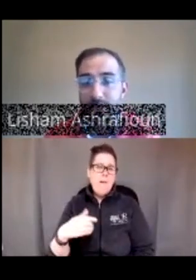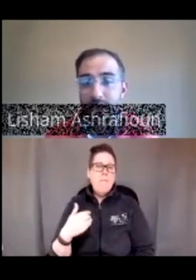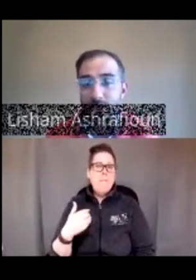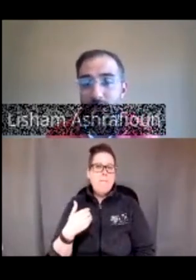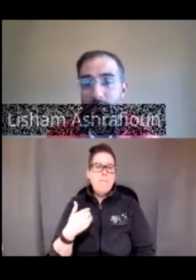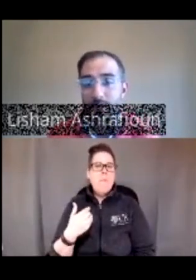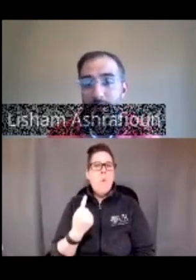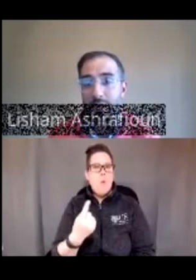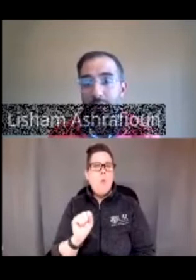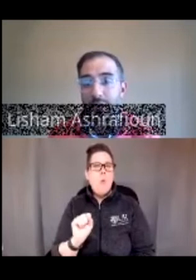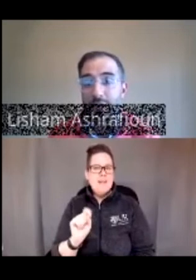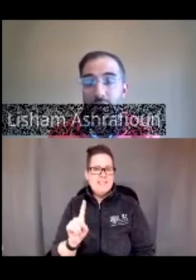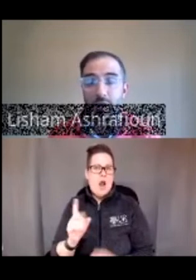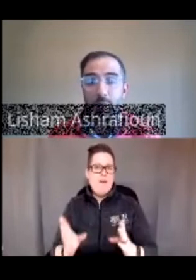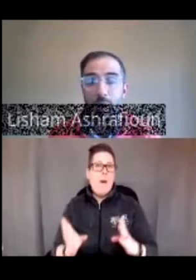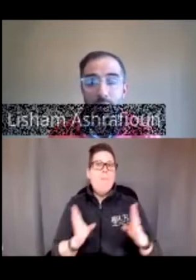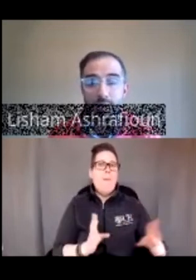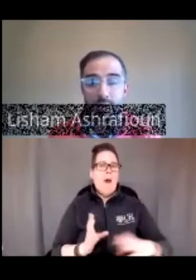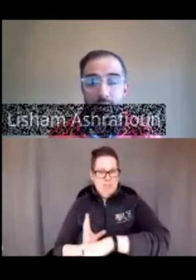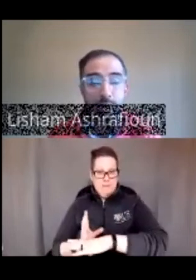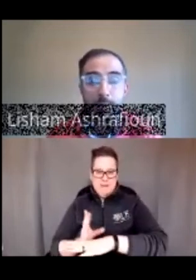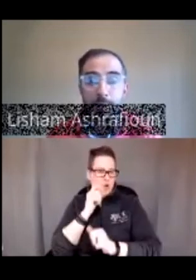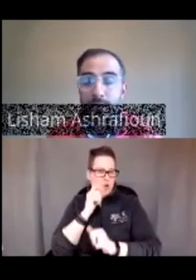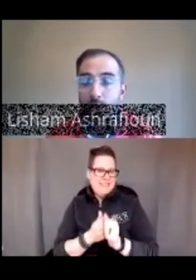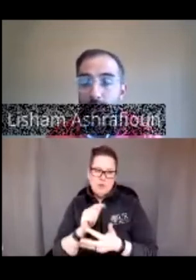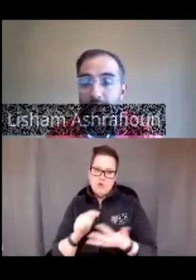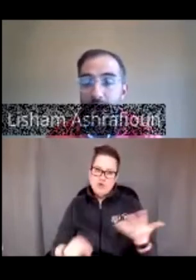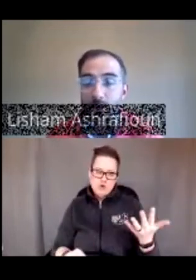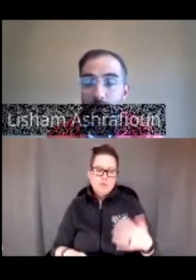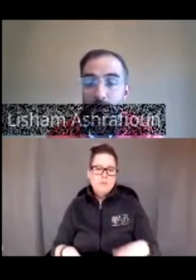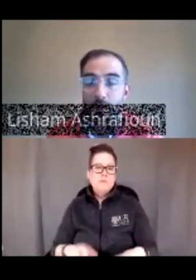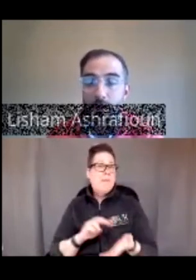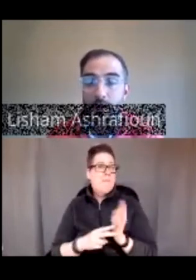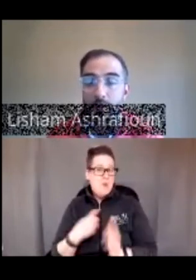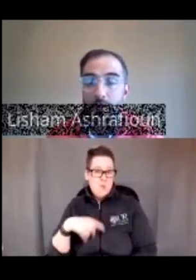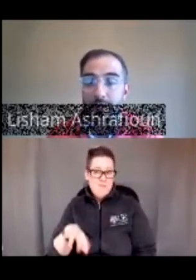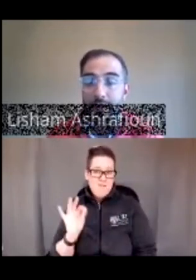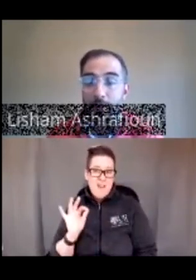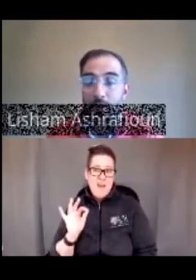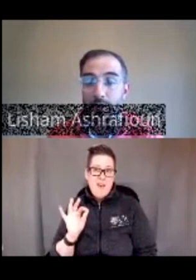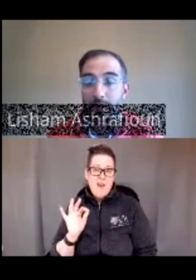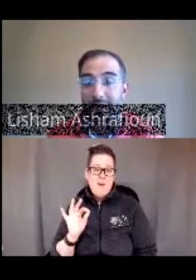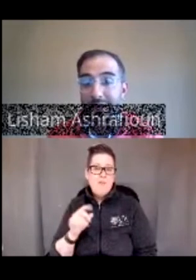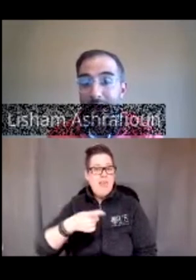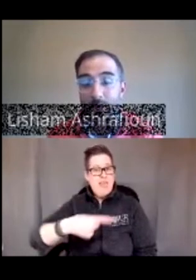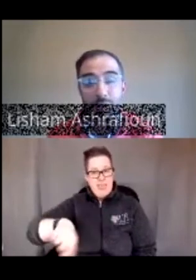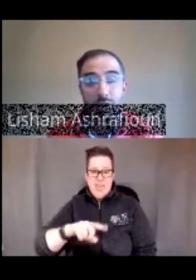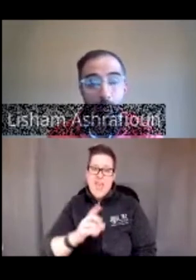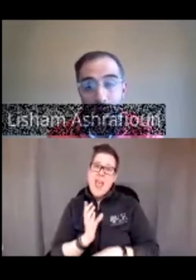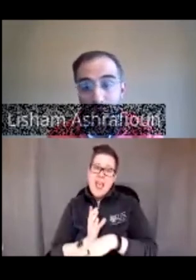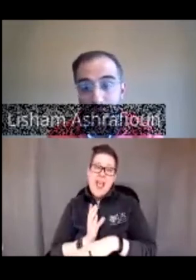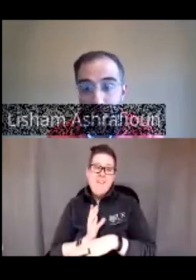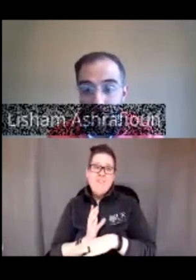standard deviation above the mean for each of the components. So we found the sample to be on